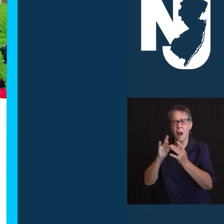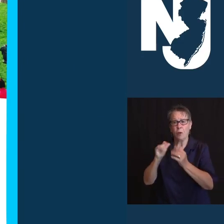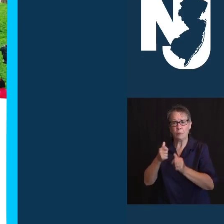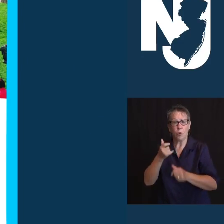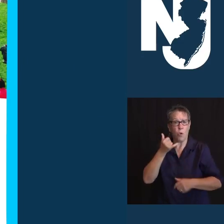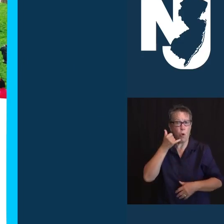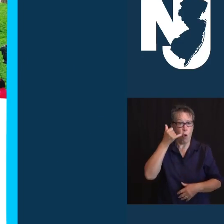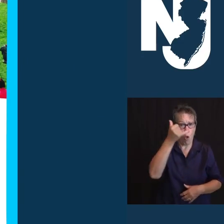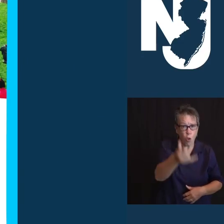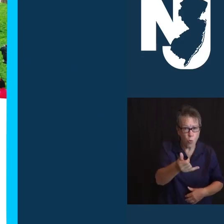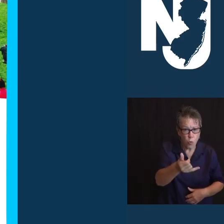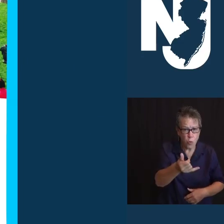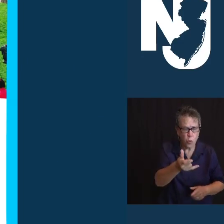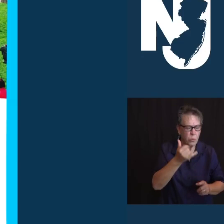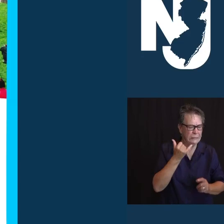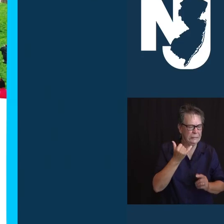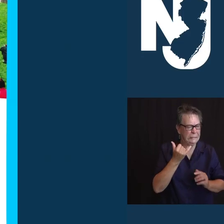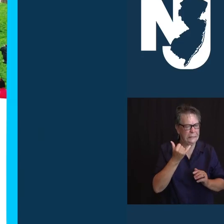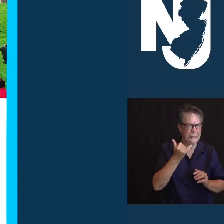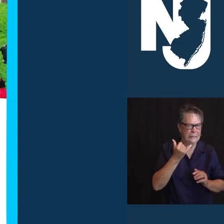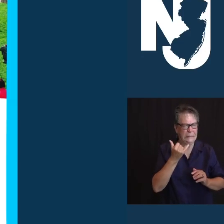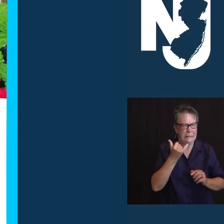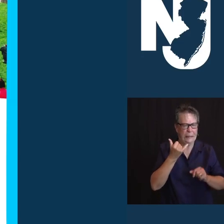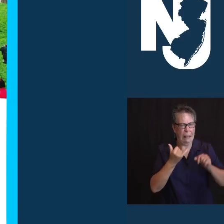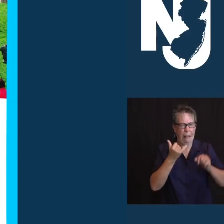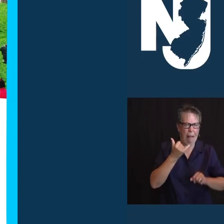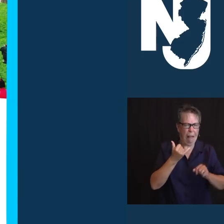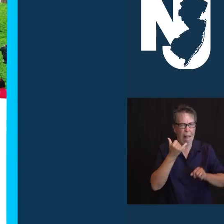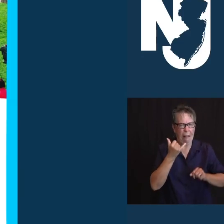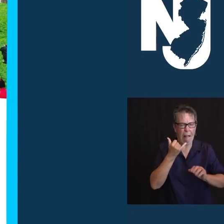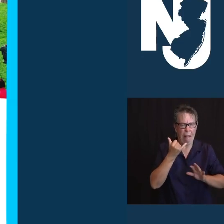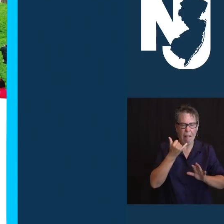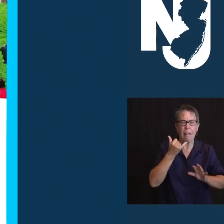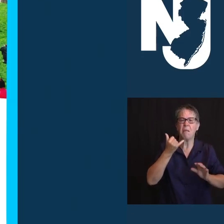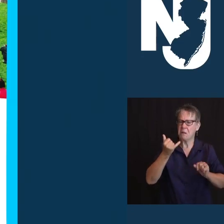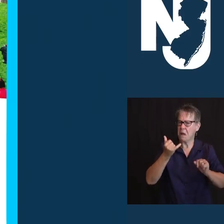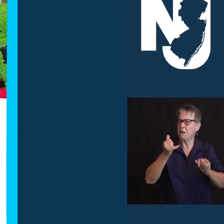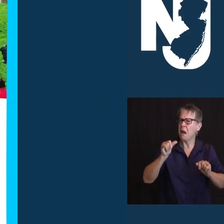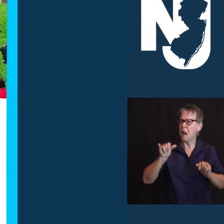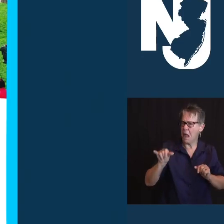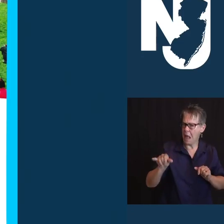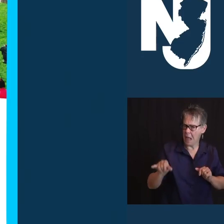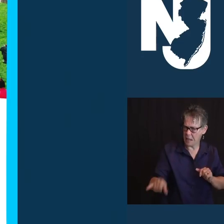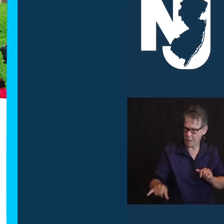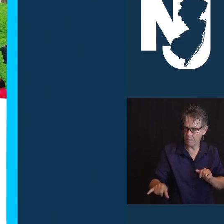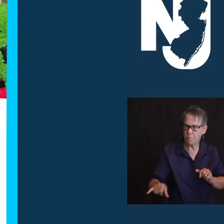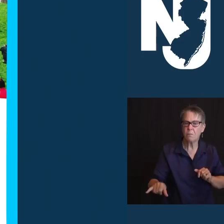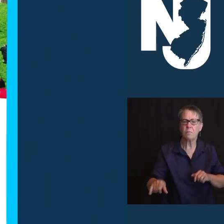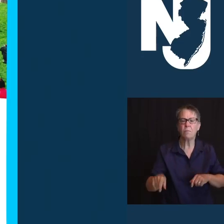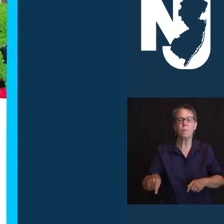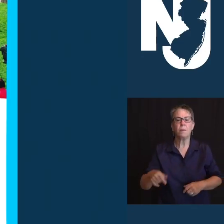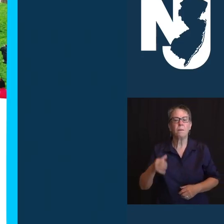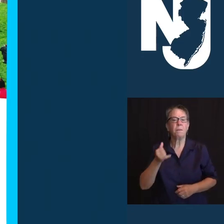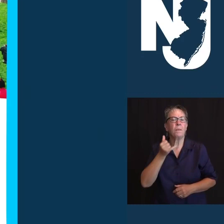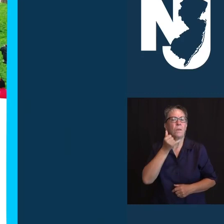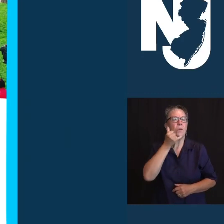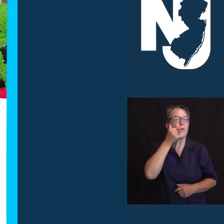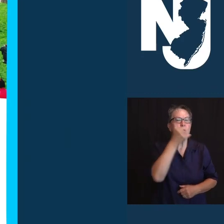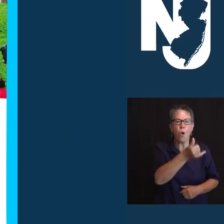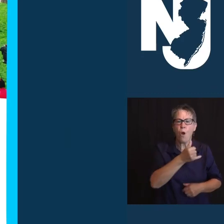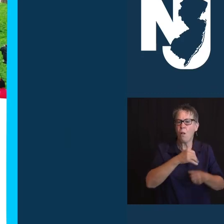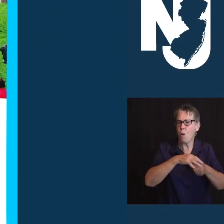to confirm your date of birth, your address, and some other basic information. They'll discuss symptoms you may have and whether you